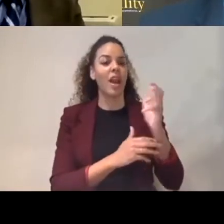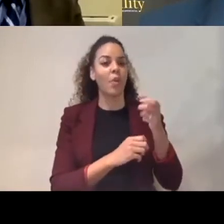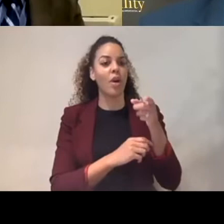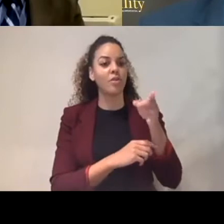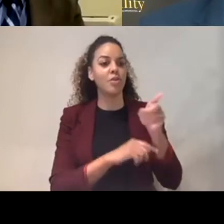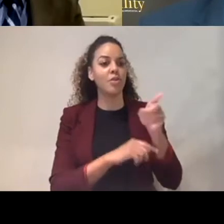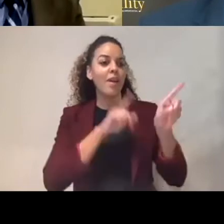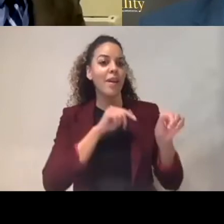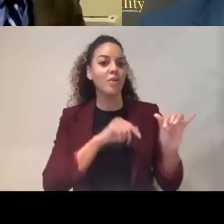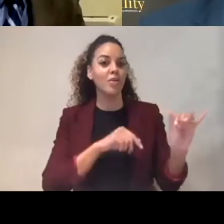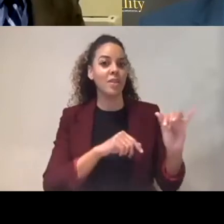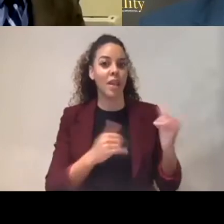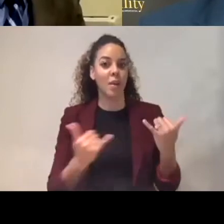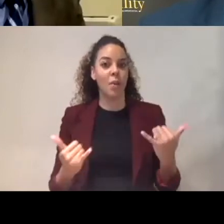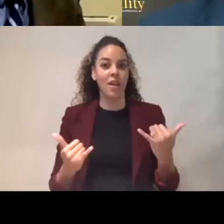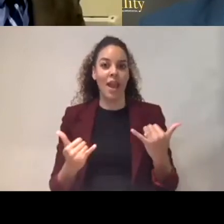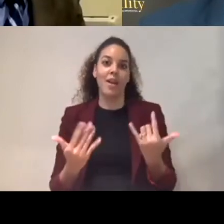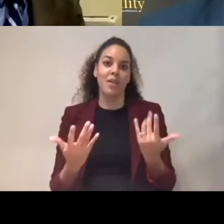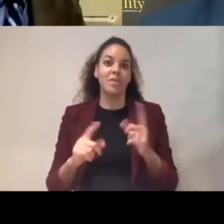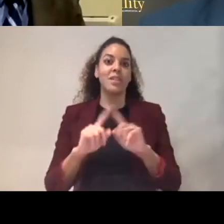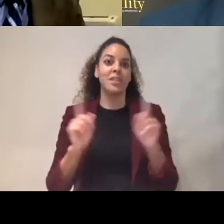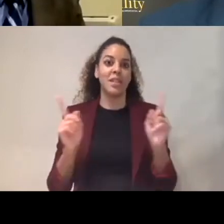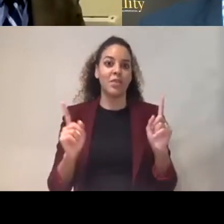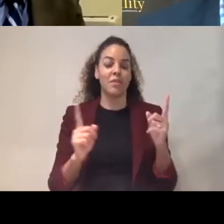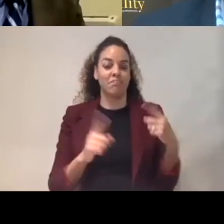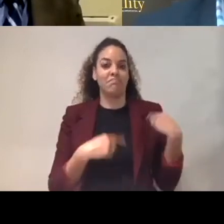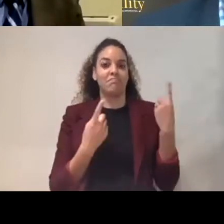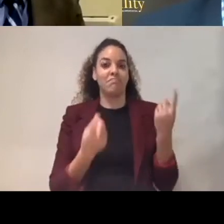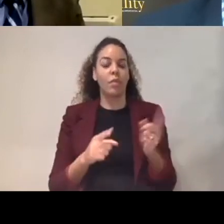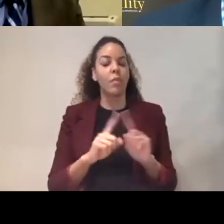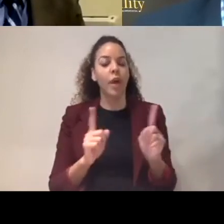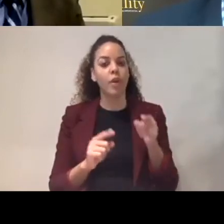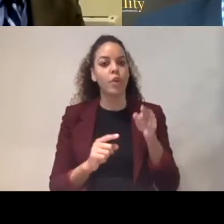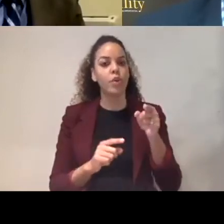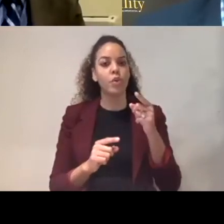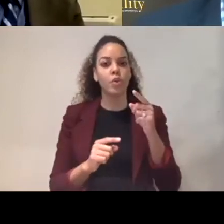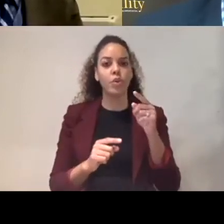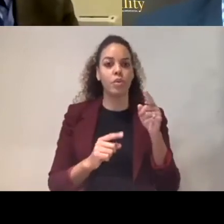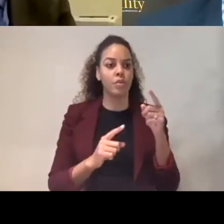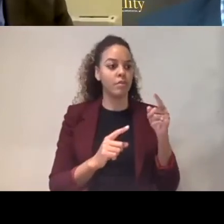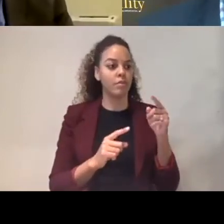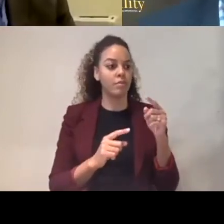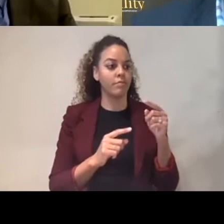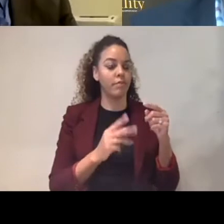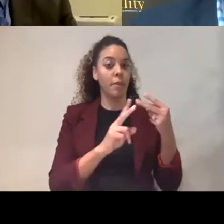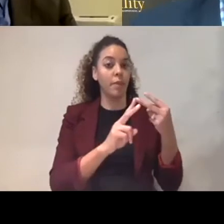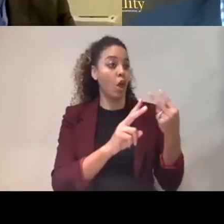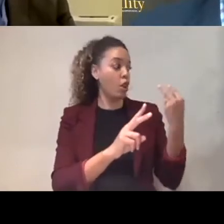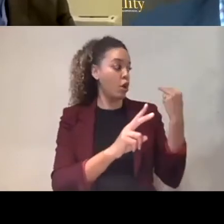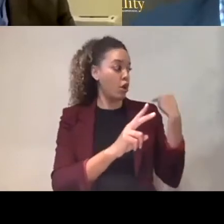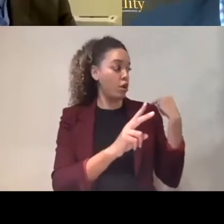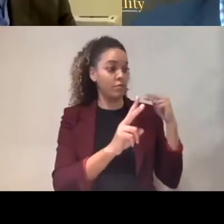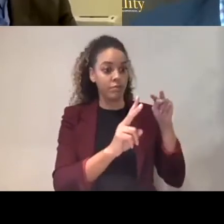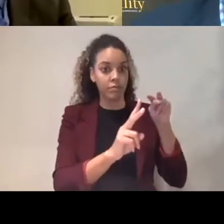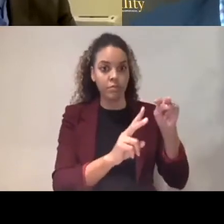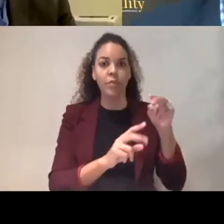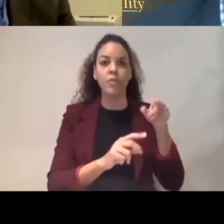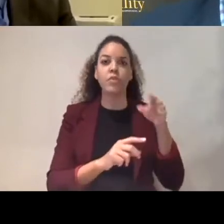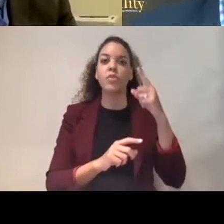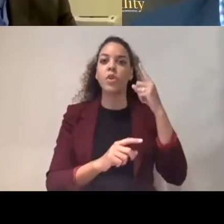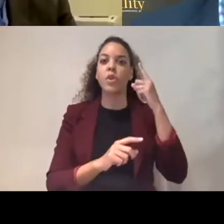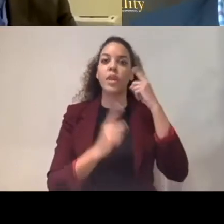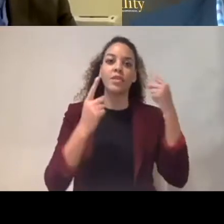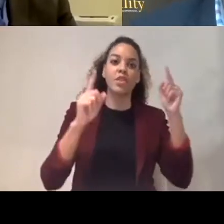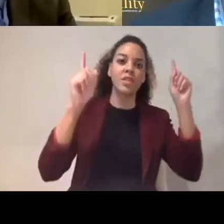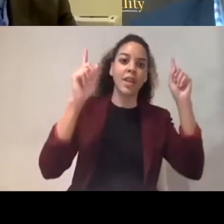different year we are in now, but where are you seeing successes, or where do you think that we can be as a field more successful in getting people with disabilities into